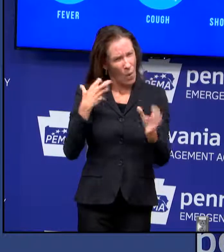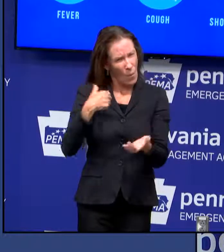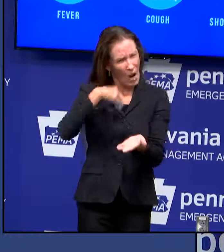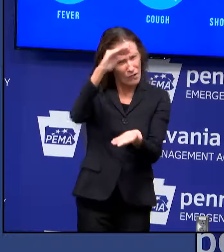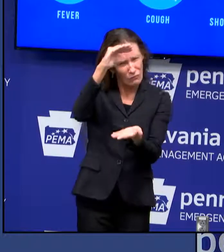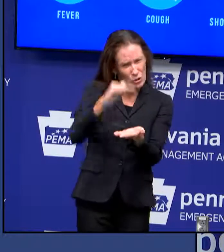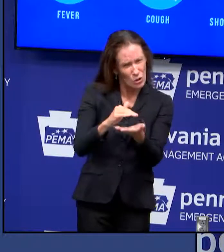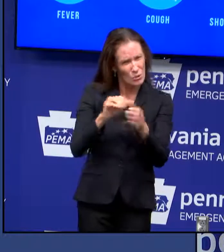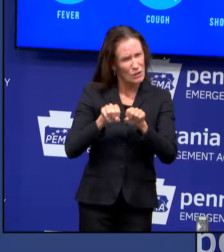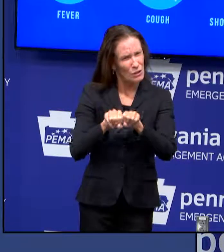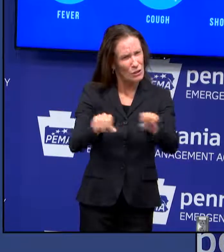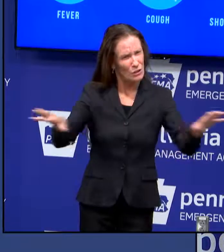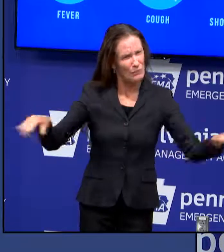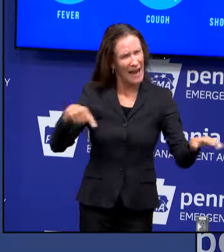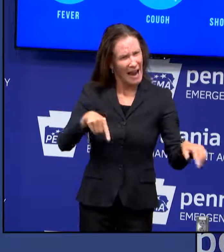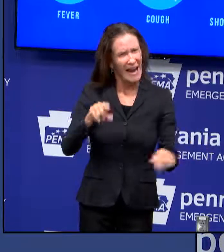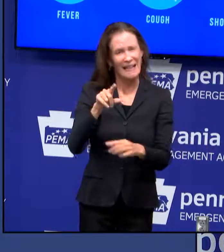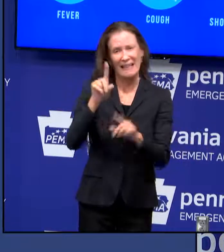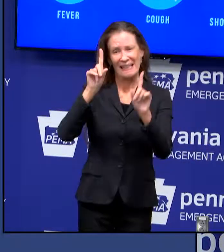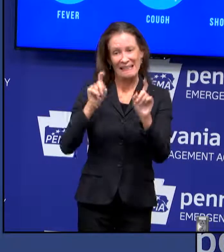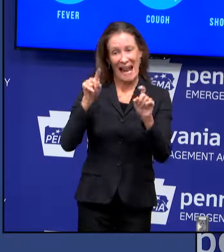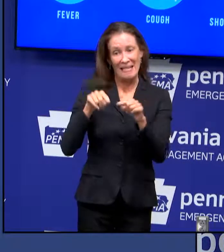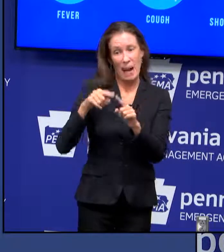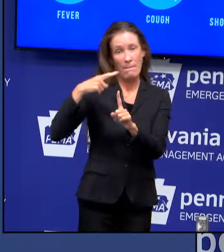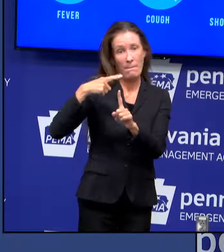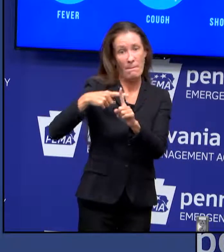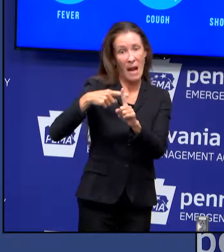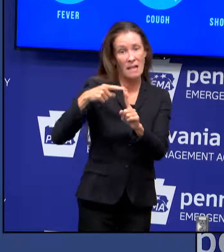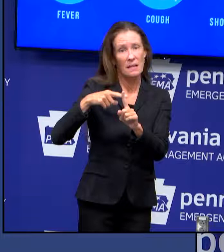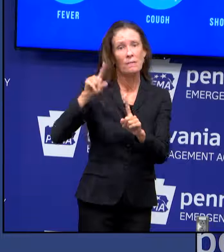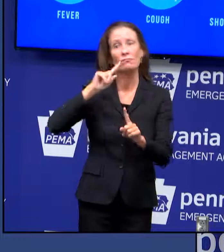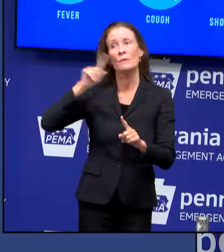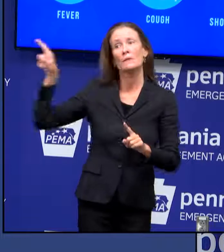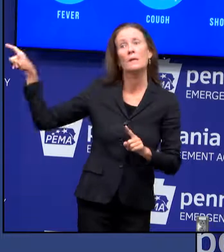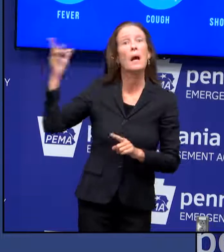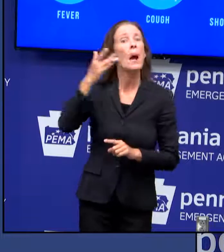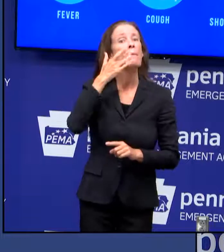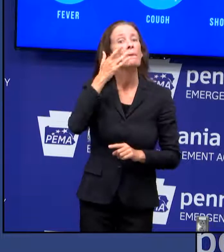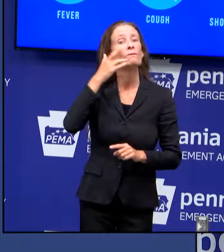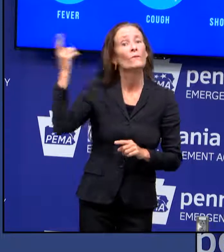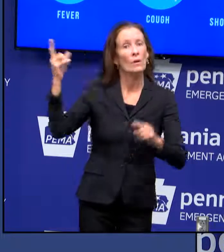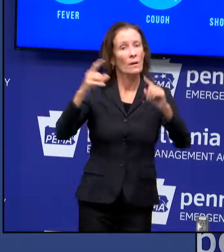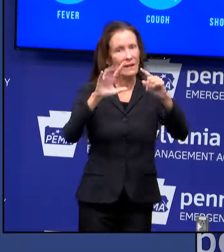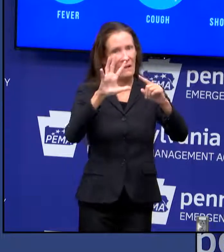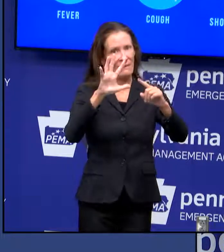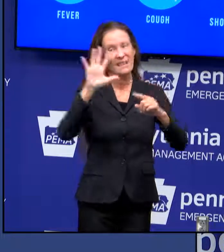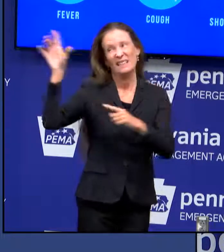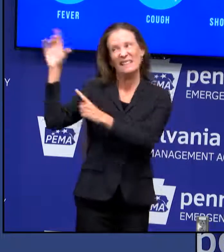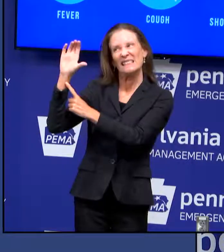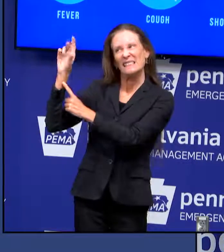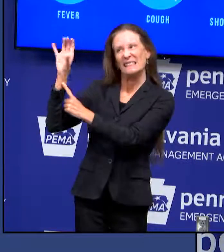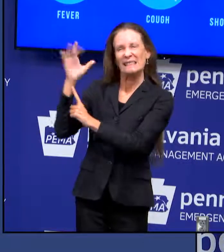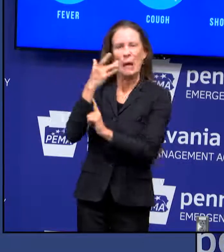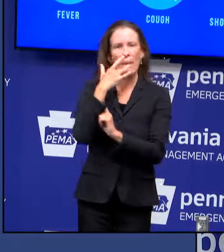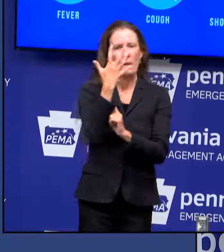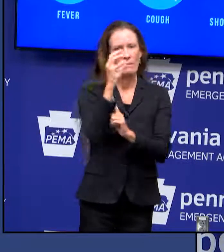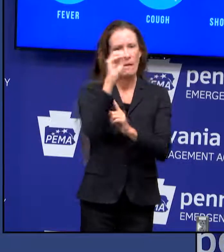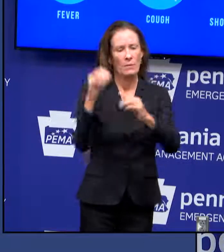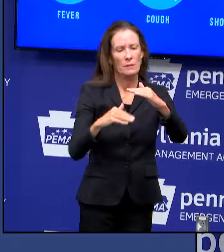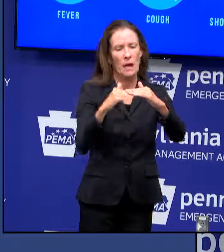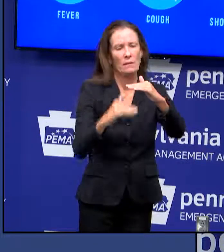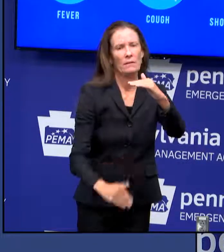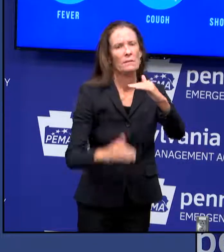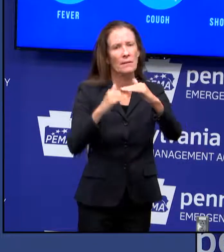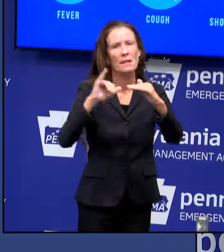is slightly below 5%, which is a level that the CDC and the World Health Organization say